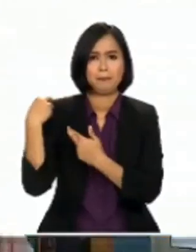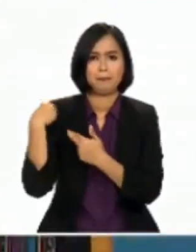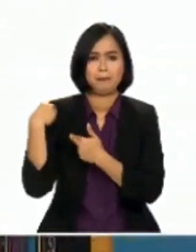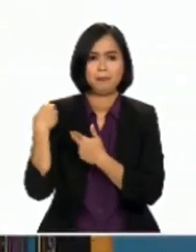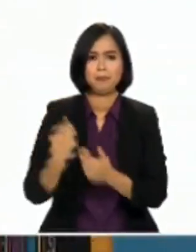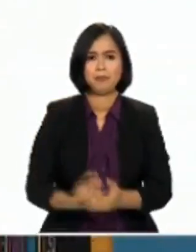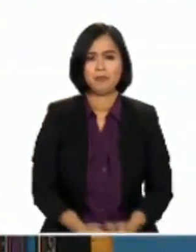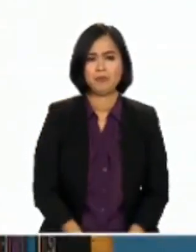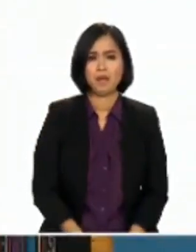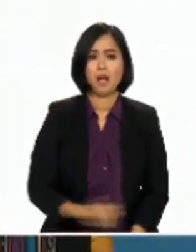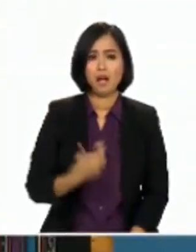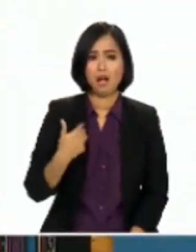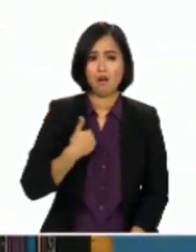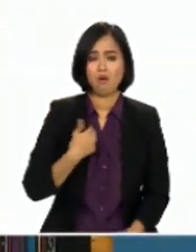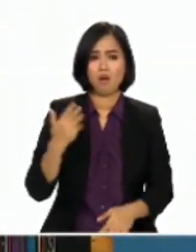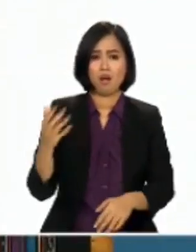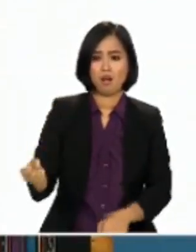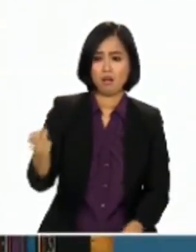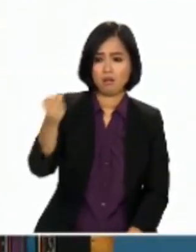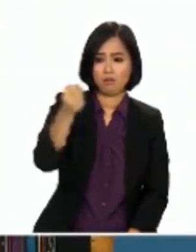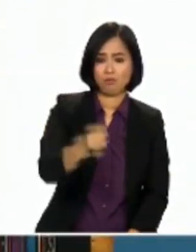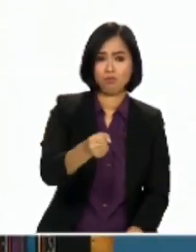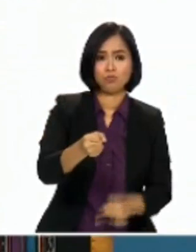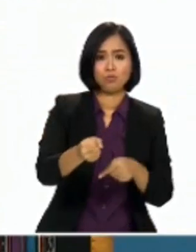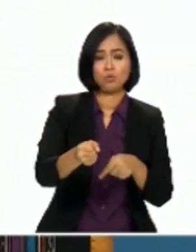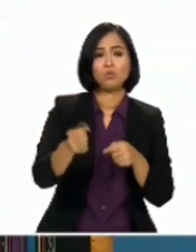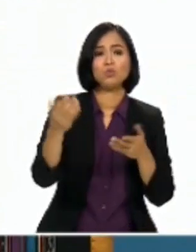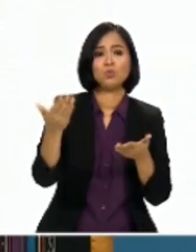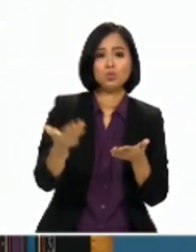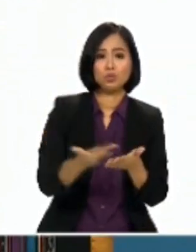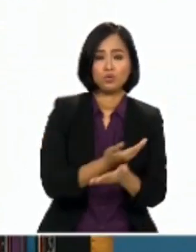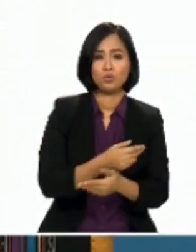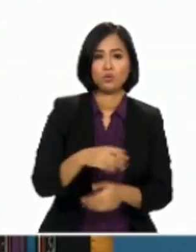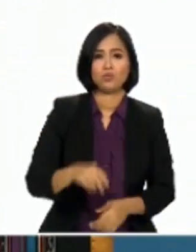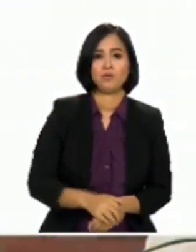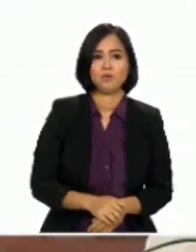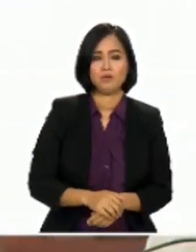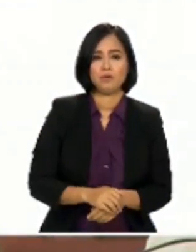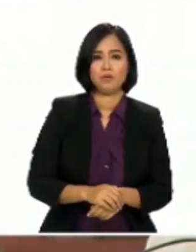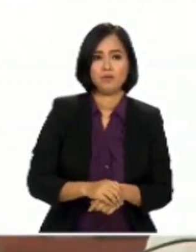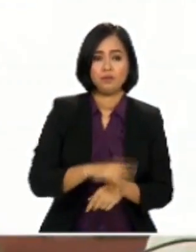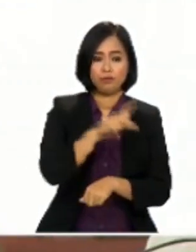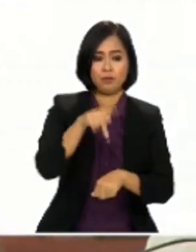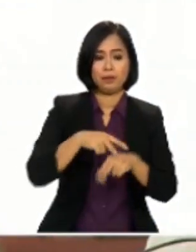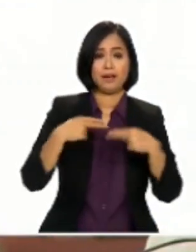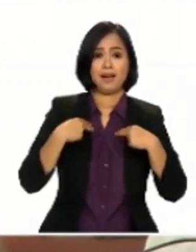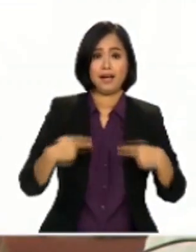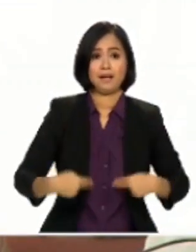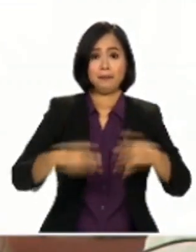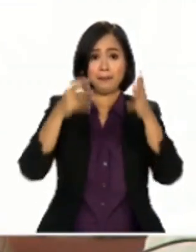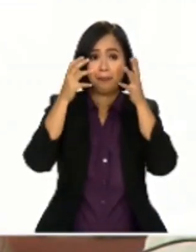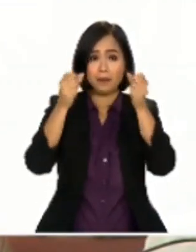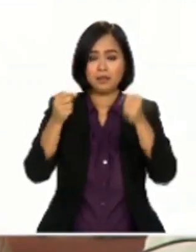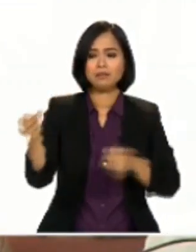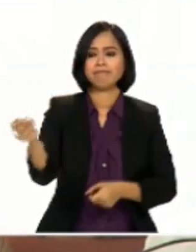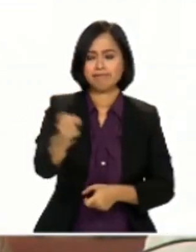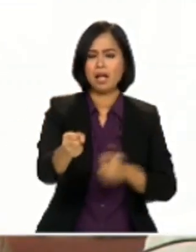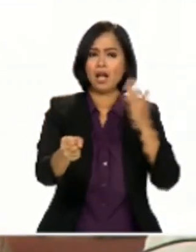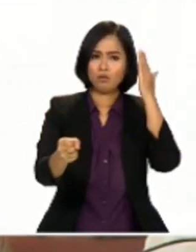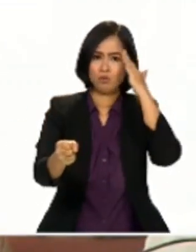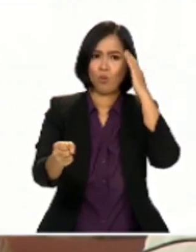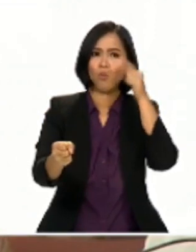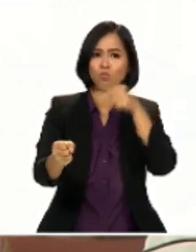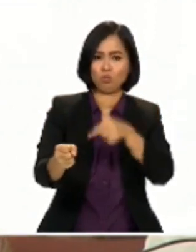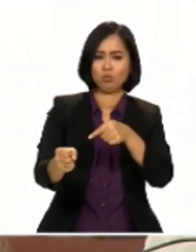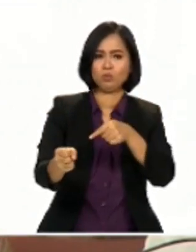I appointed a new PhilHealth president, whom I know